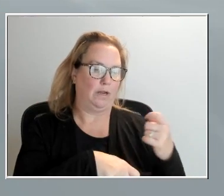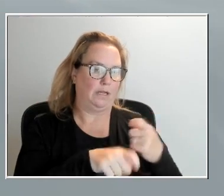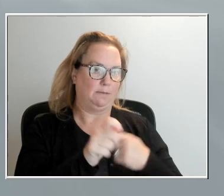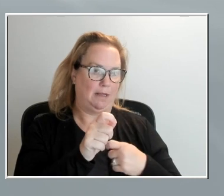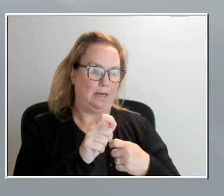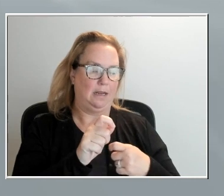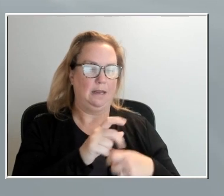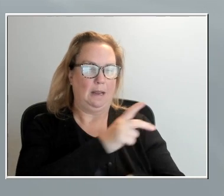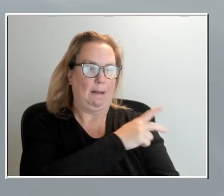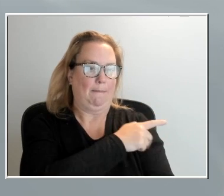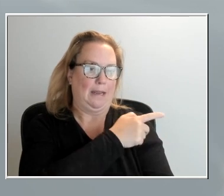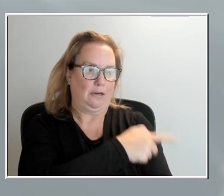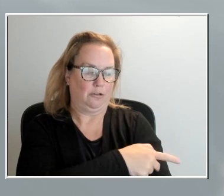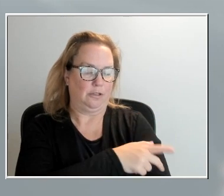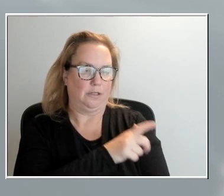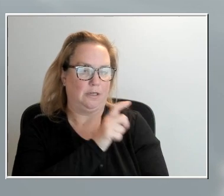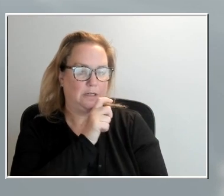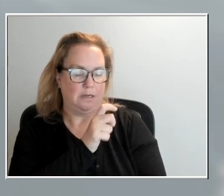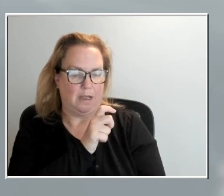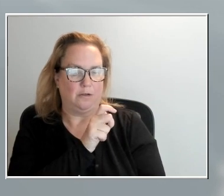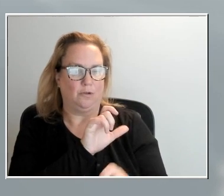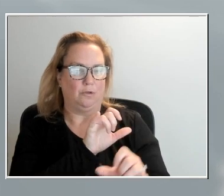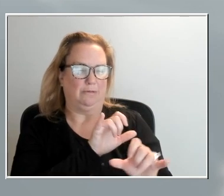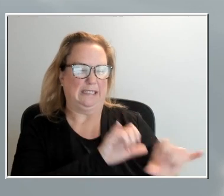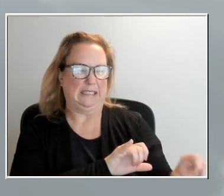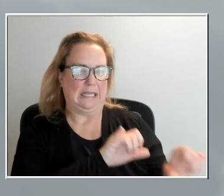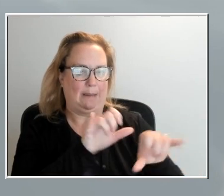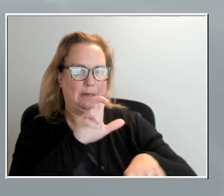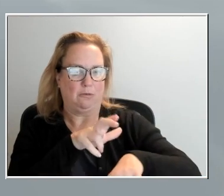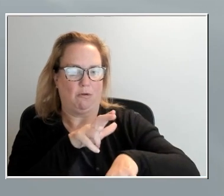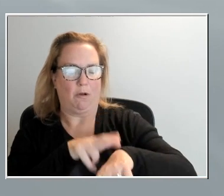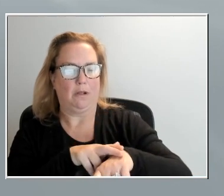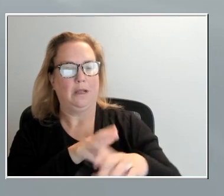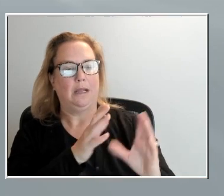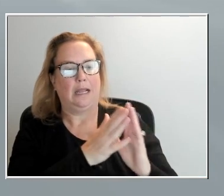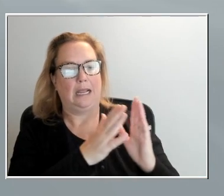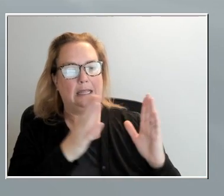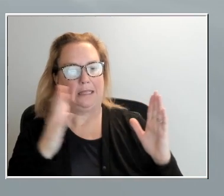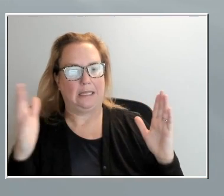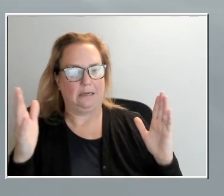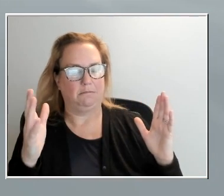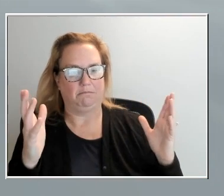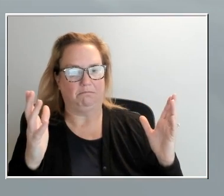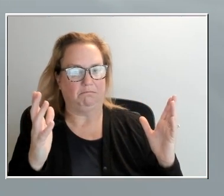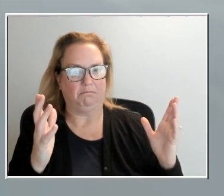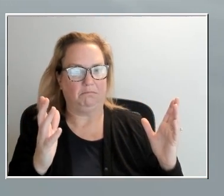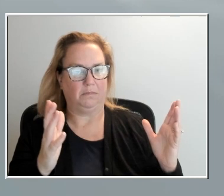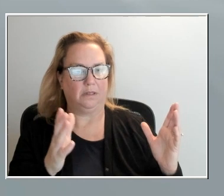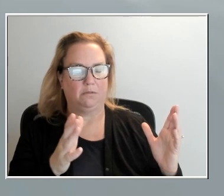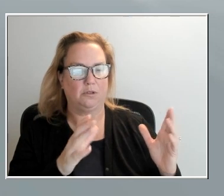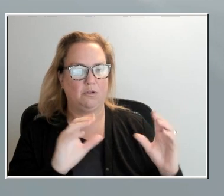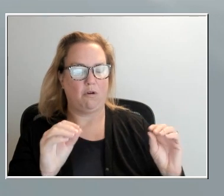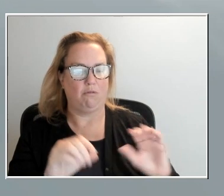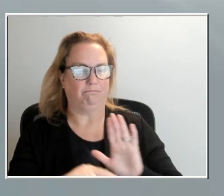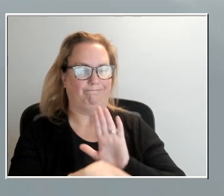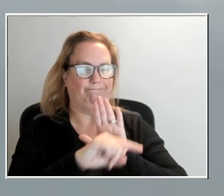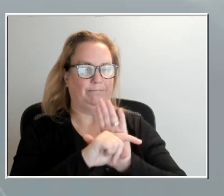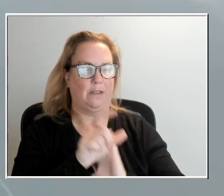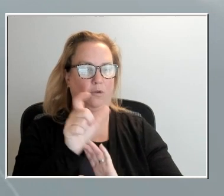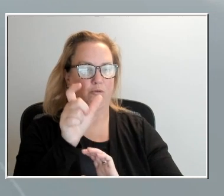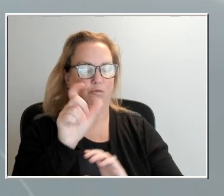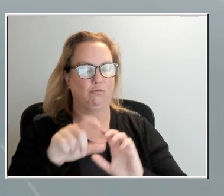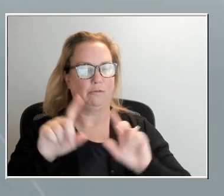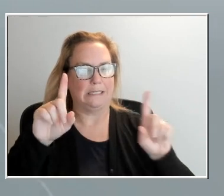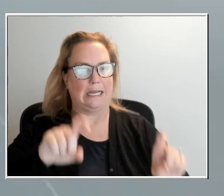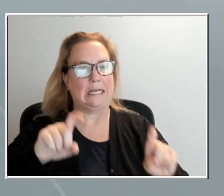as well as the normative data. And then digital span and trail making, they did fine. There was no deficit in those two tests. And